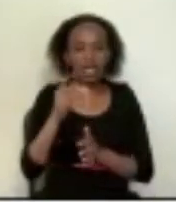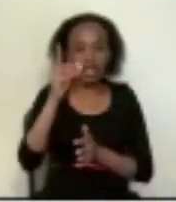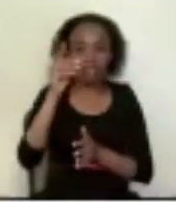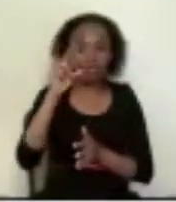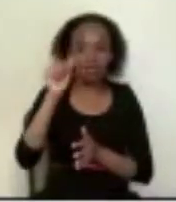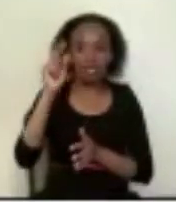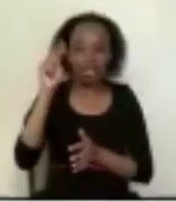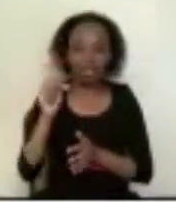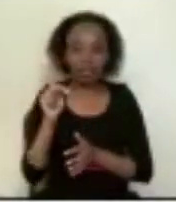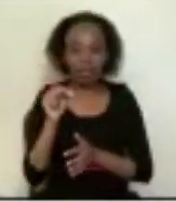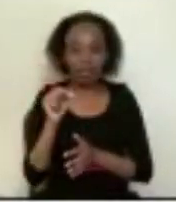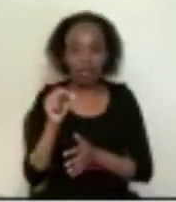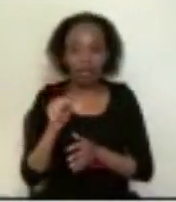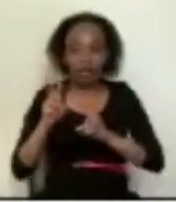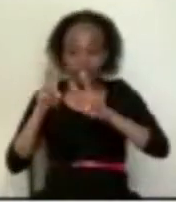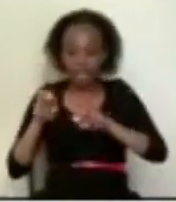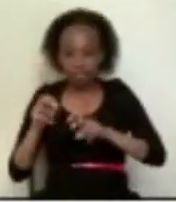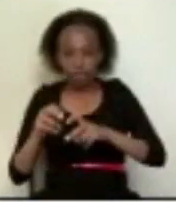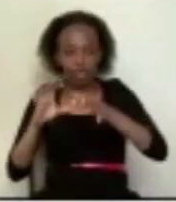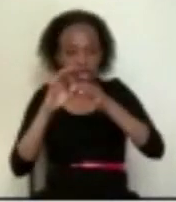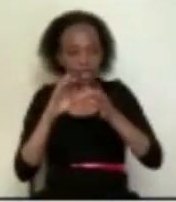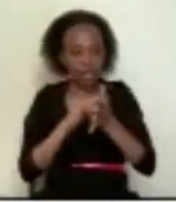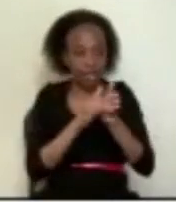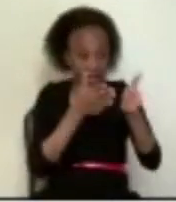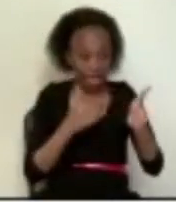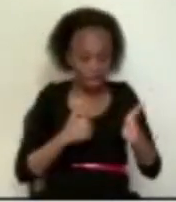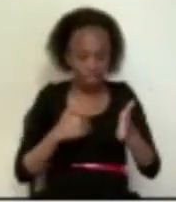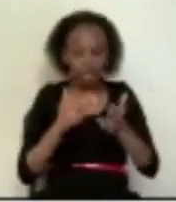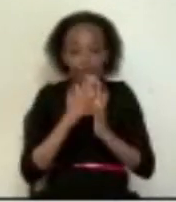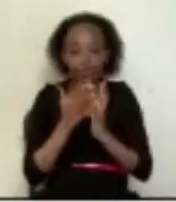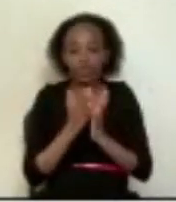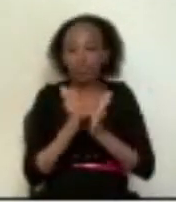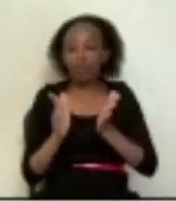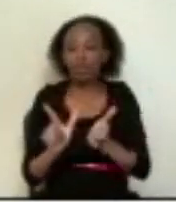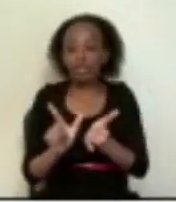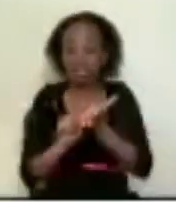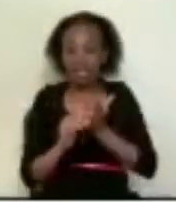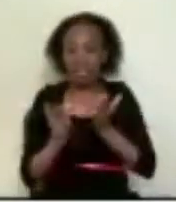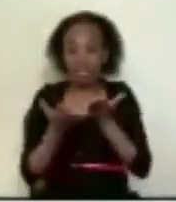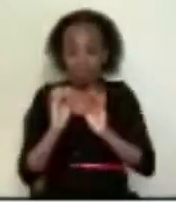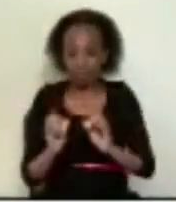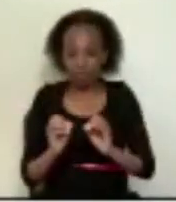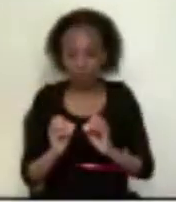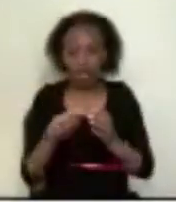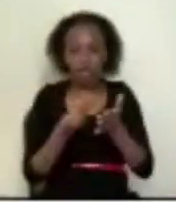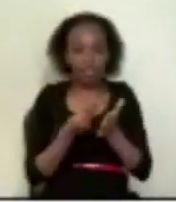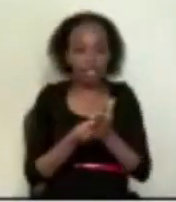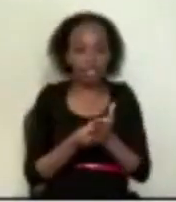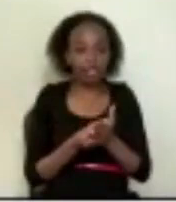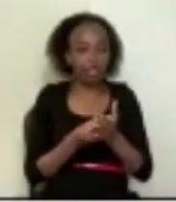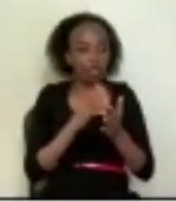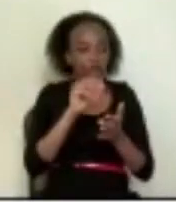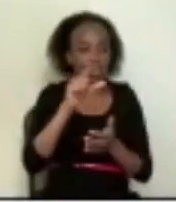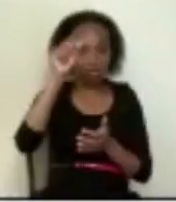Adrian wrote a paper which explores the linkages that exist between public debt, inequalities, and illicit financial flows. And he's one of